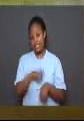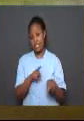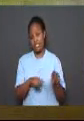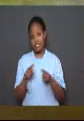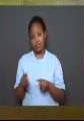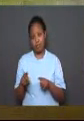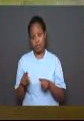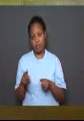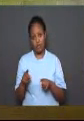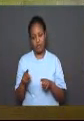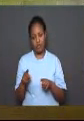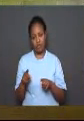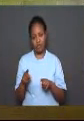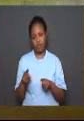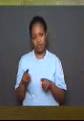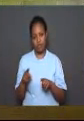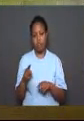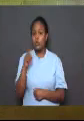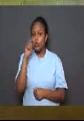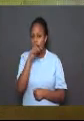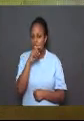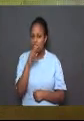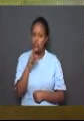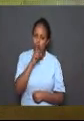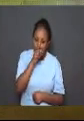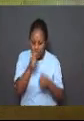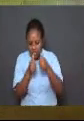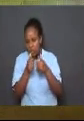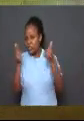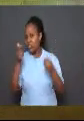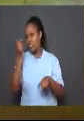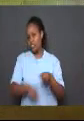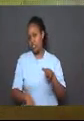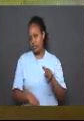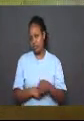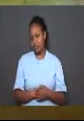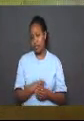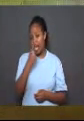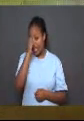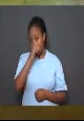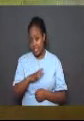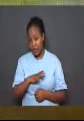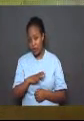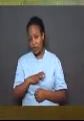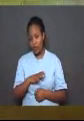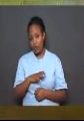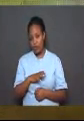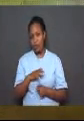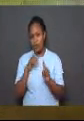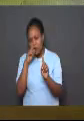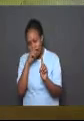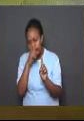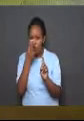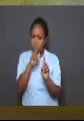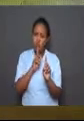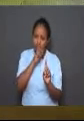Sometimes, however, we are unable to detect a falsehood. Once we discover that a person